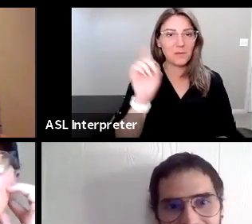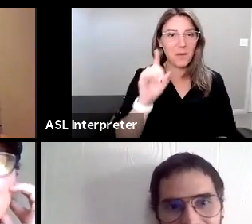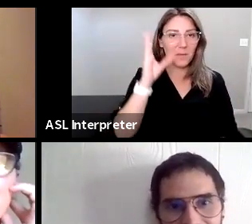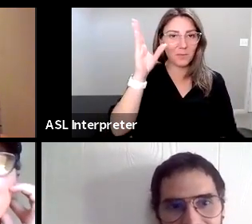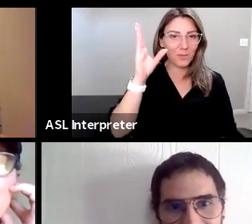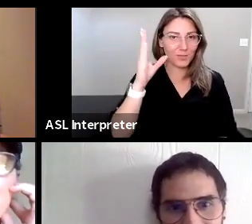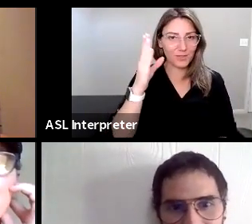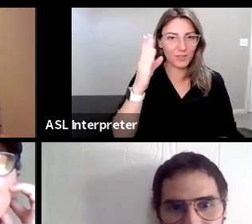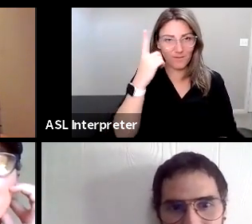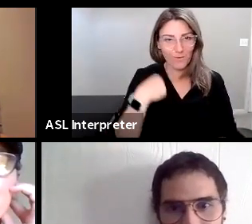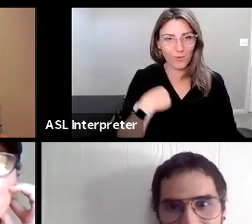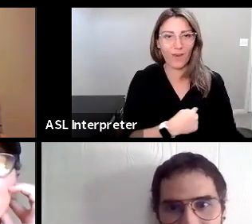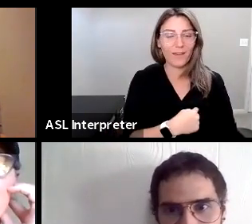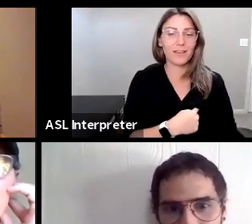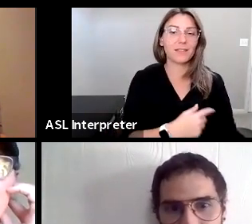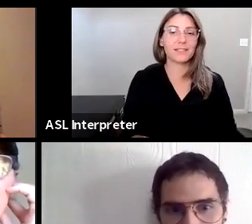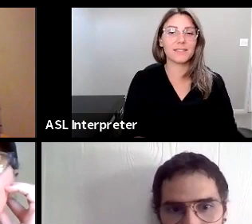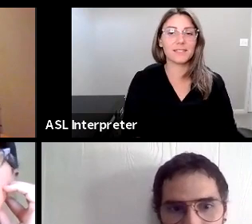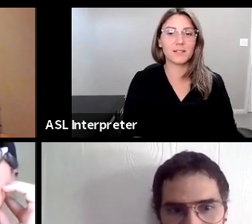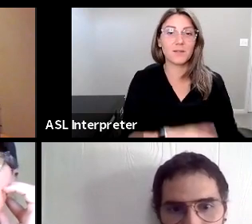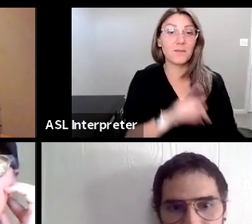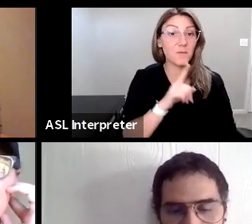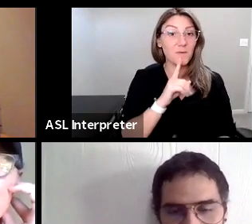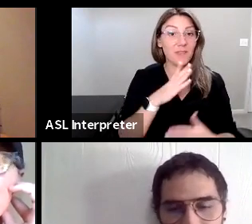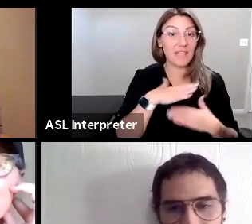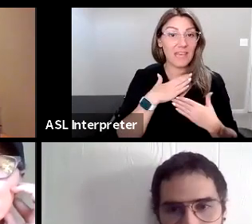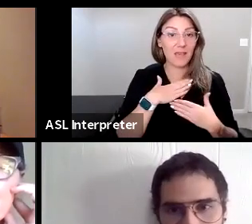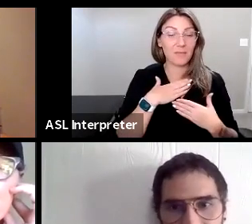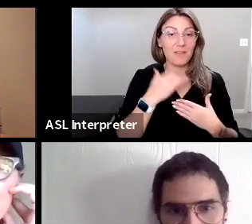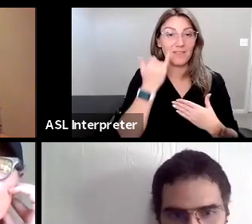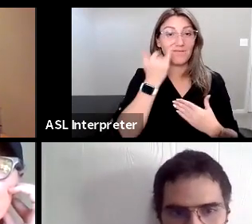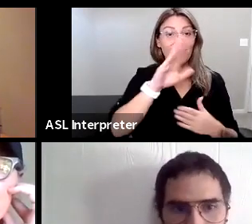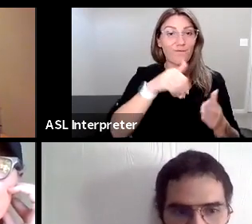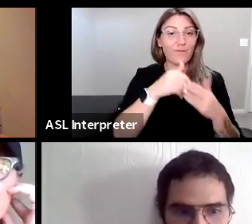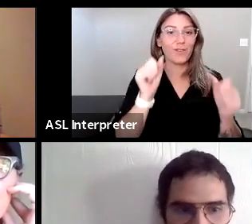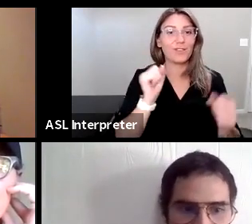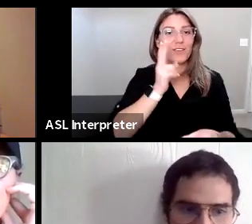to us, and we would be very happy if you all can join us.